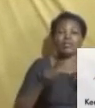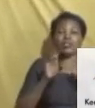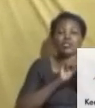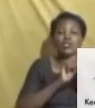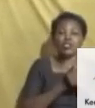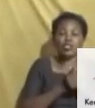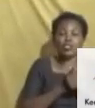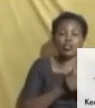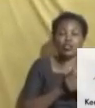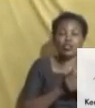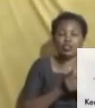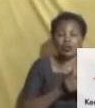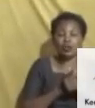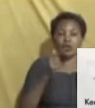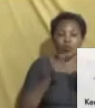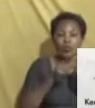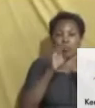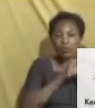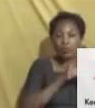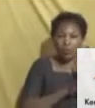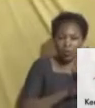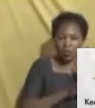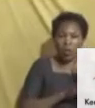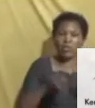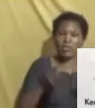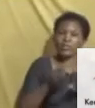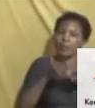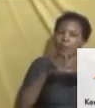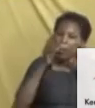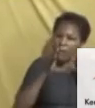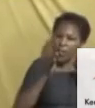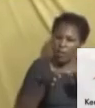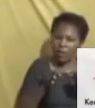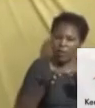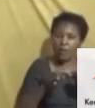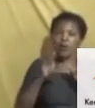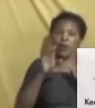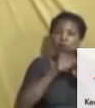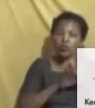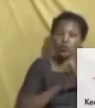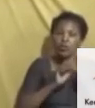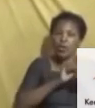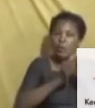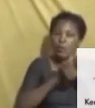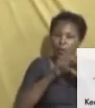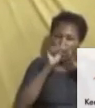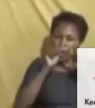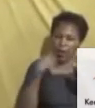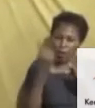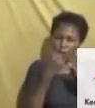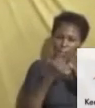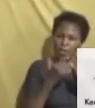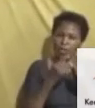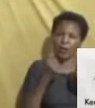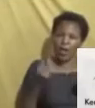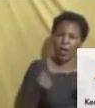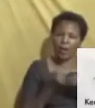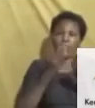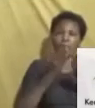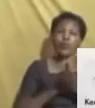changes, amendments to the Constitution, and whether a constitutional amendment can only be initiated by